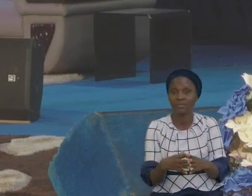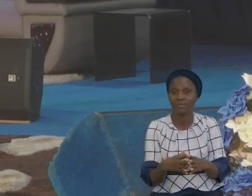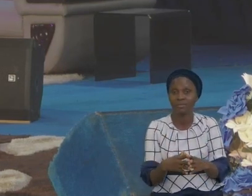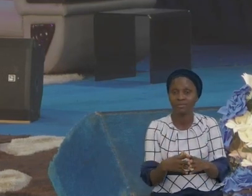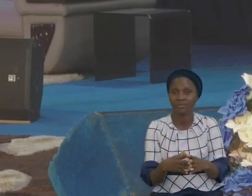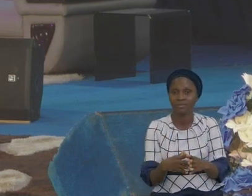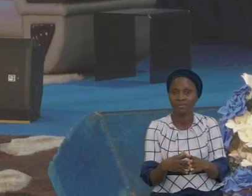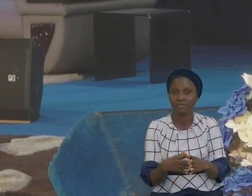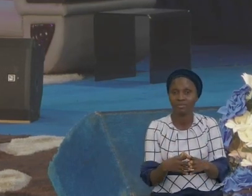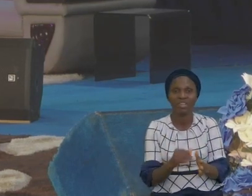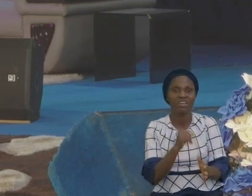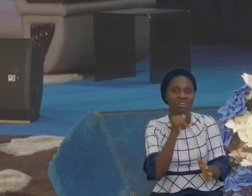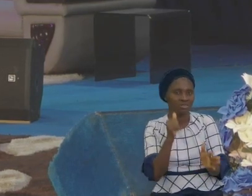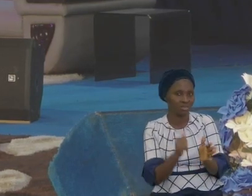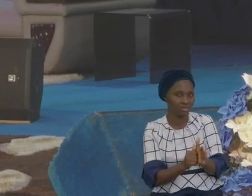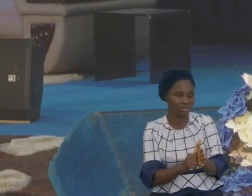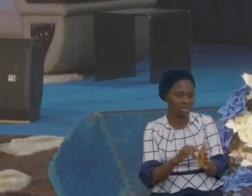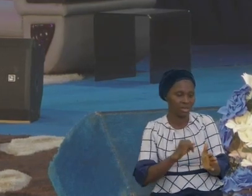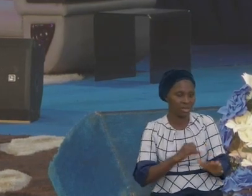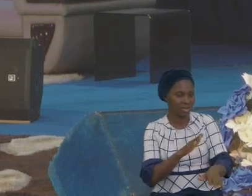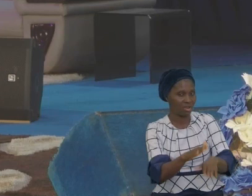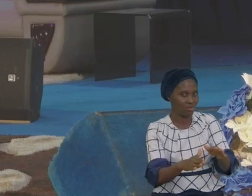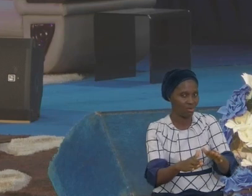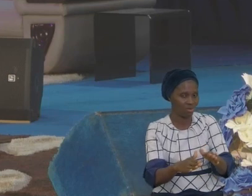a little.